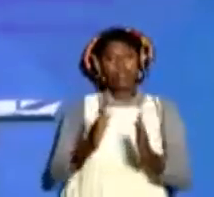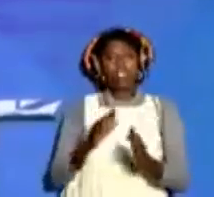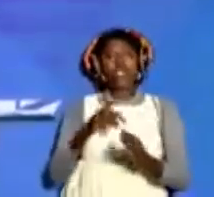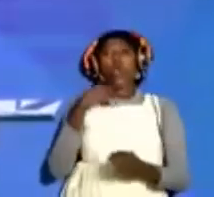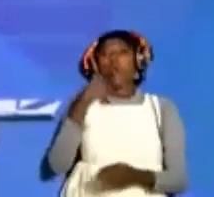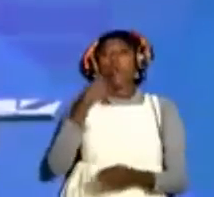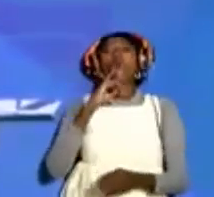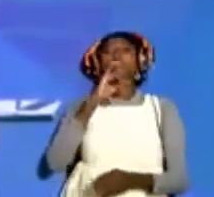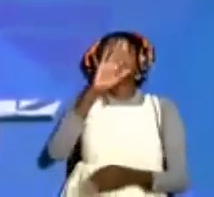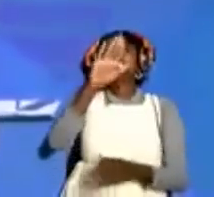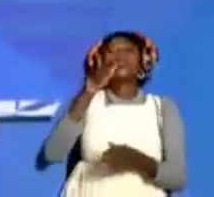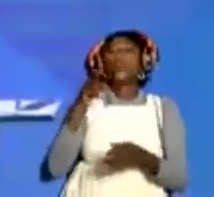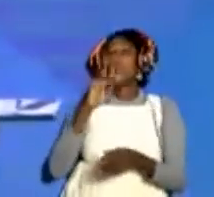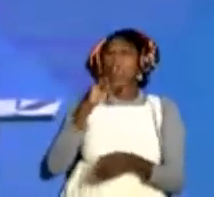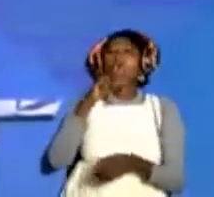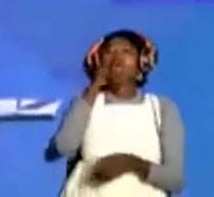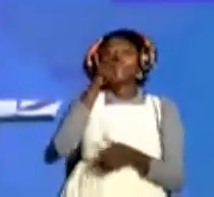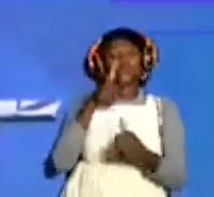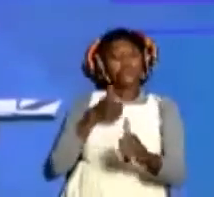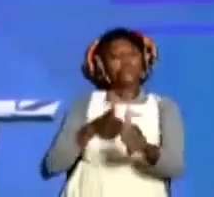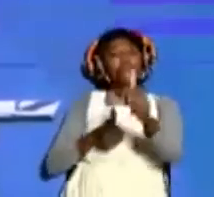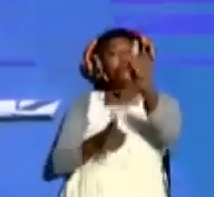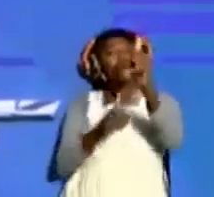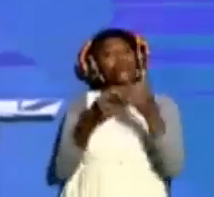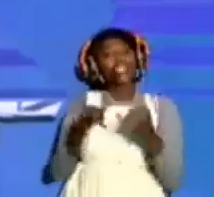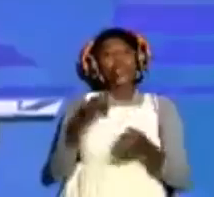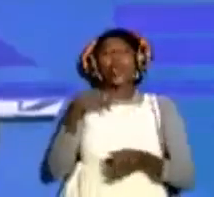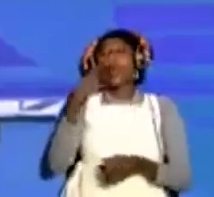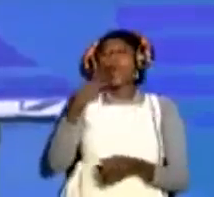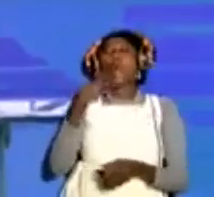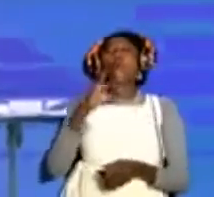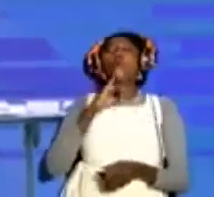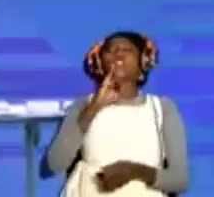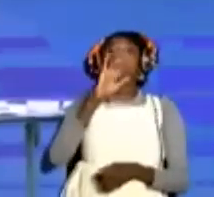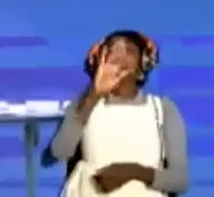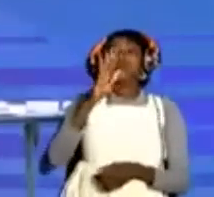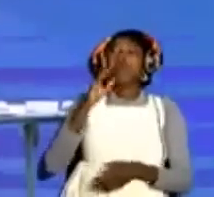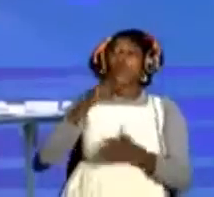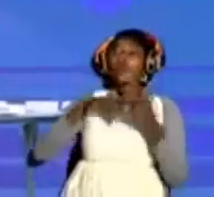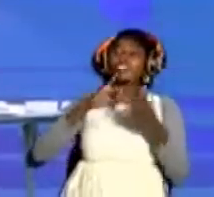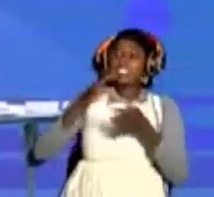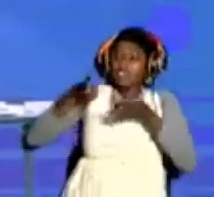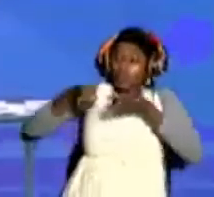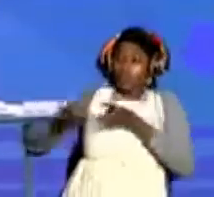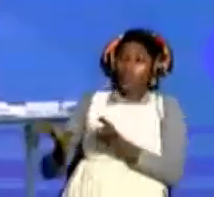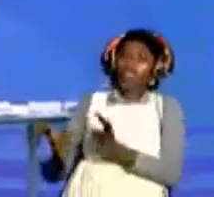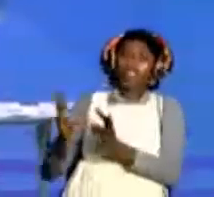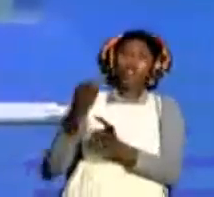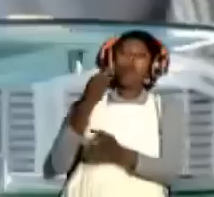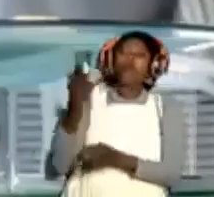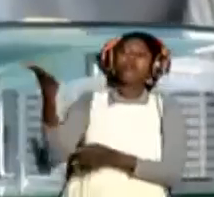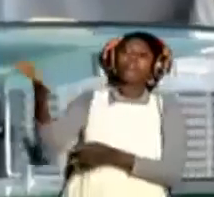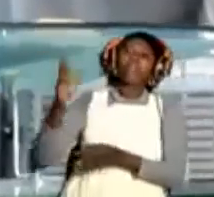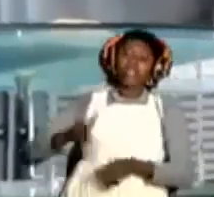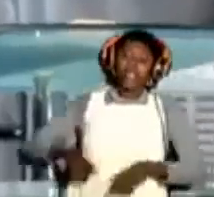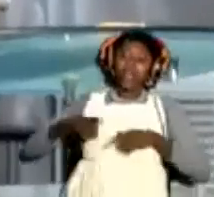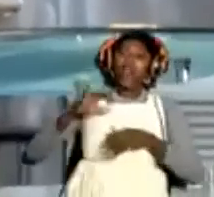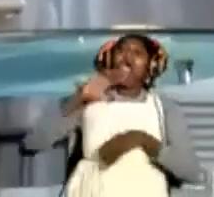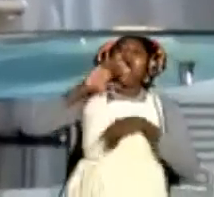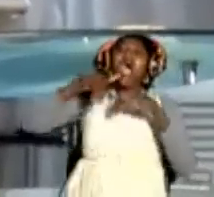you excitedly following? What is the manner of their lives? Where have they